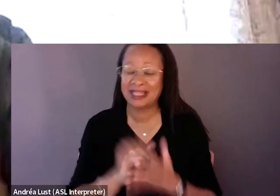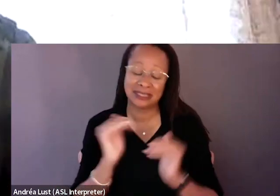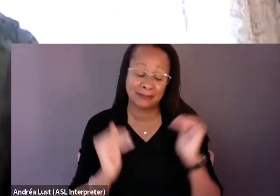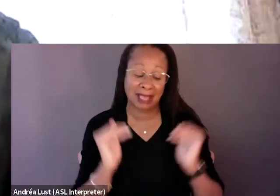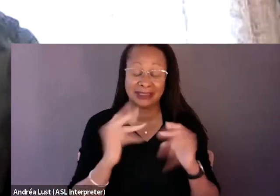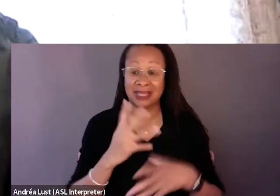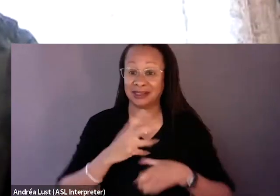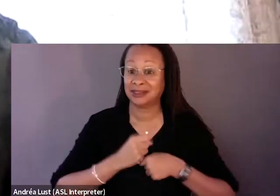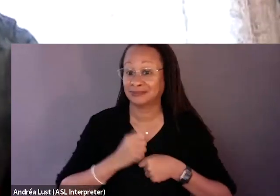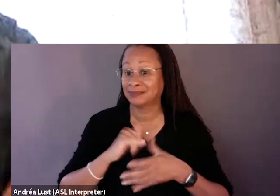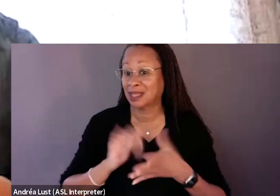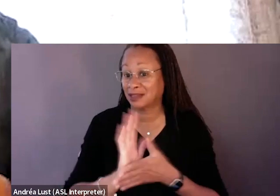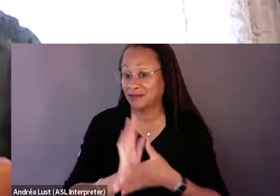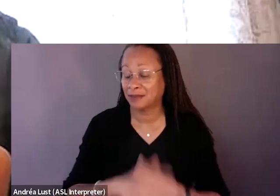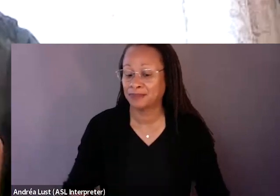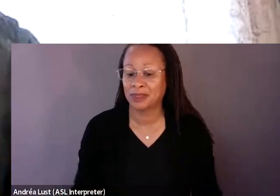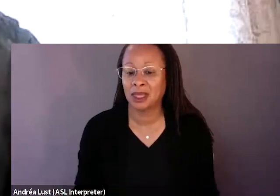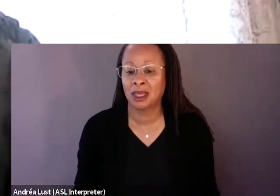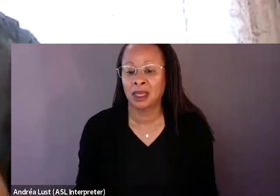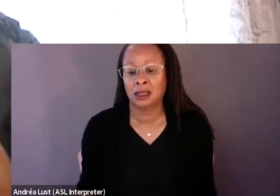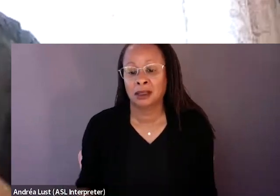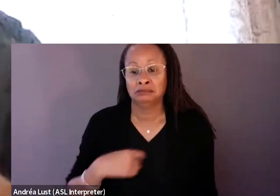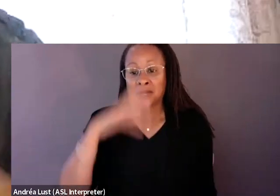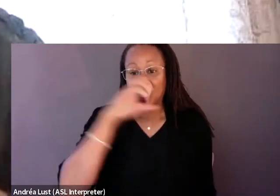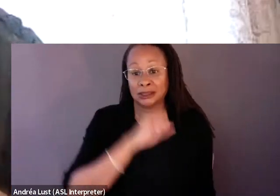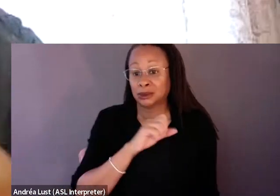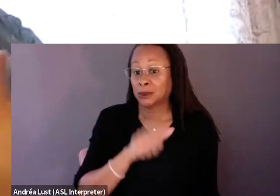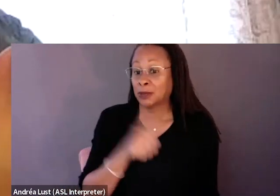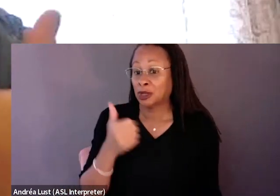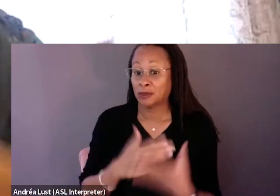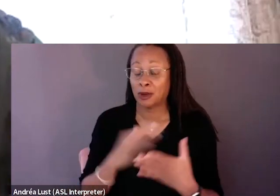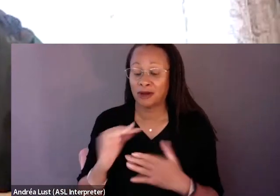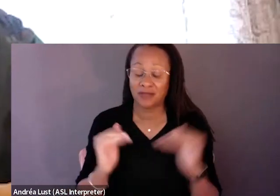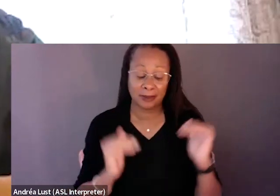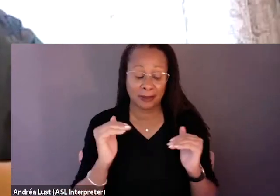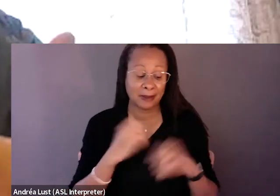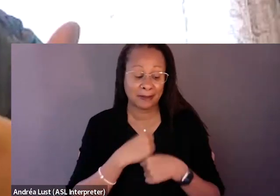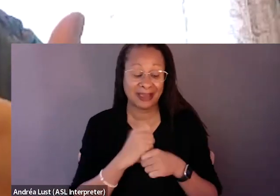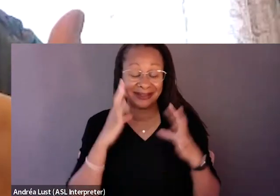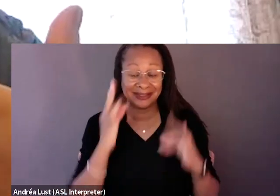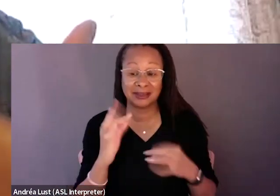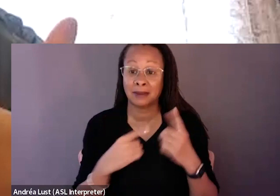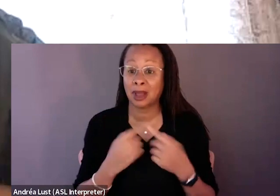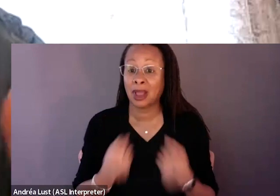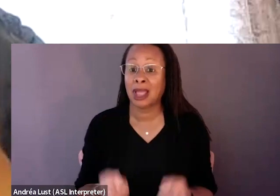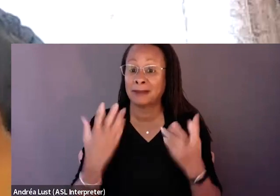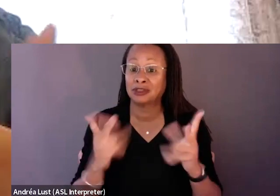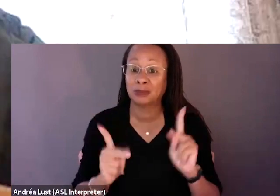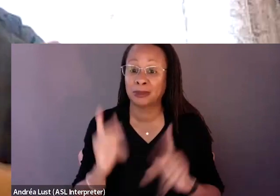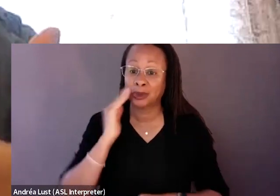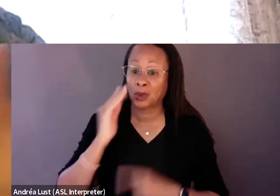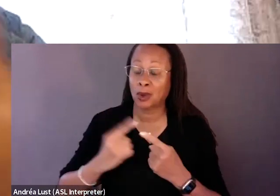And I assume that another part of that balance is making a decision of how much people know